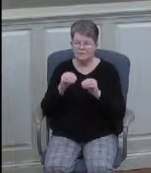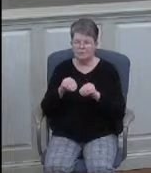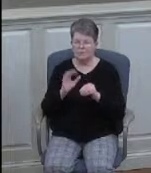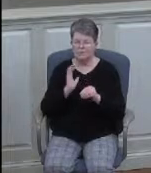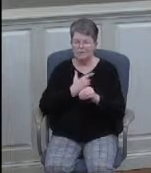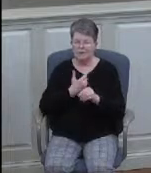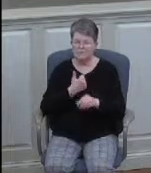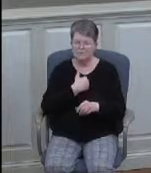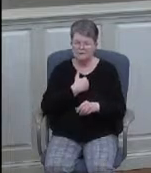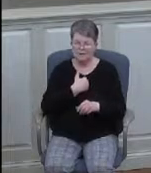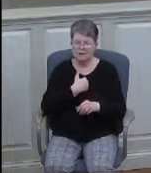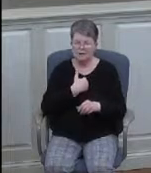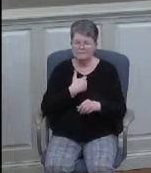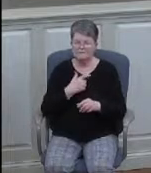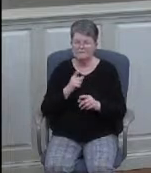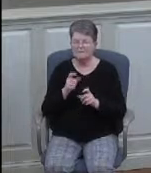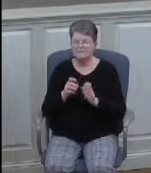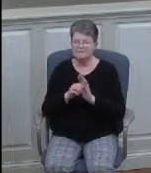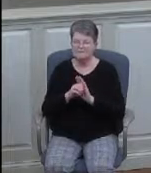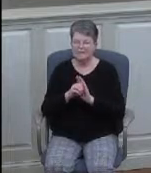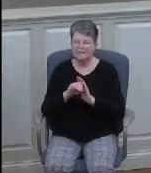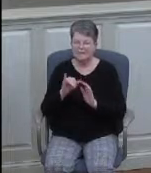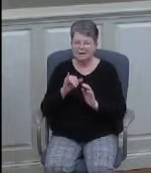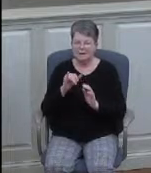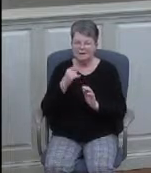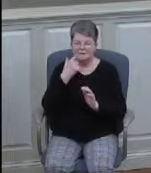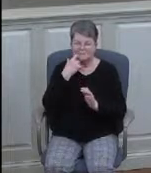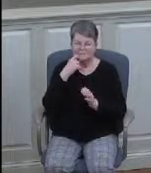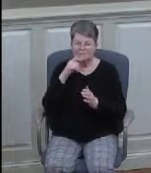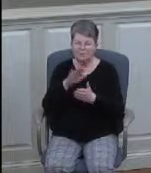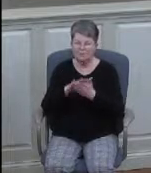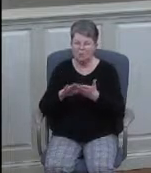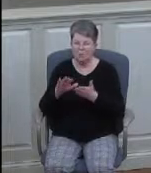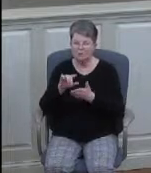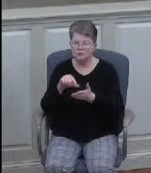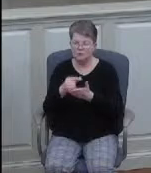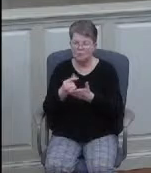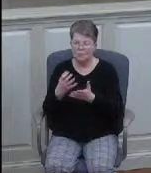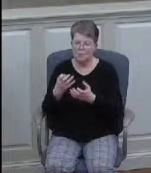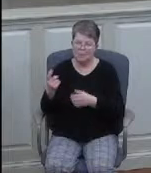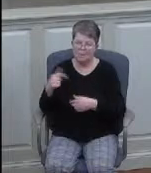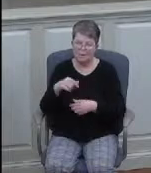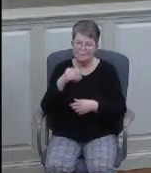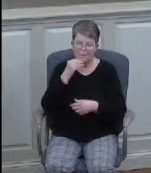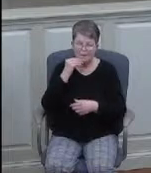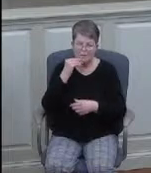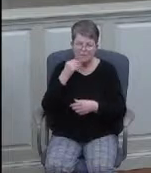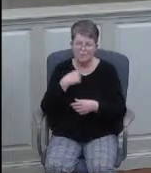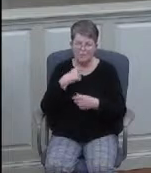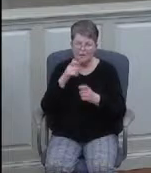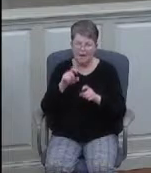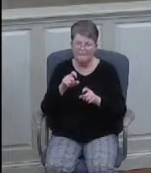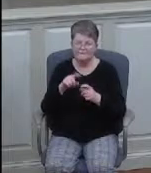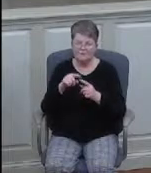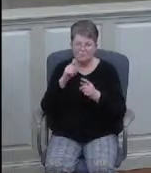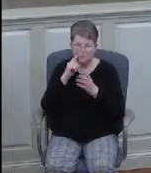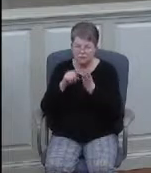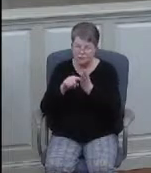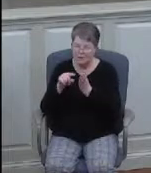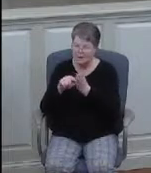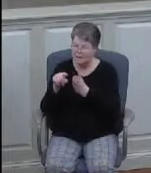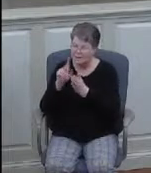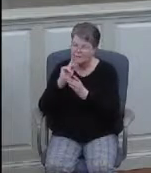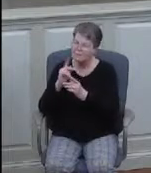mentioned earlier, like a, give the example of a recent college graduate that wants to come back home. We've got to attract people to come back into this